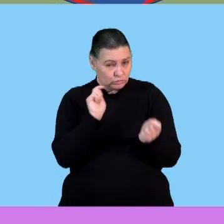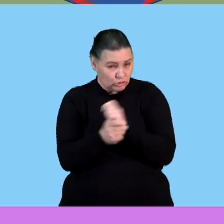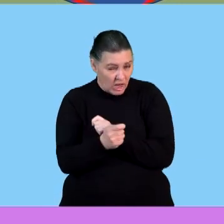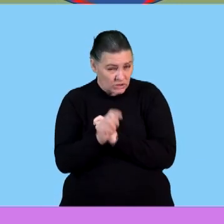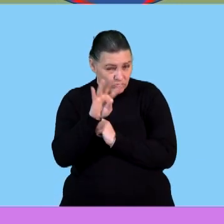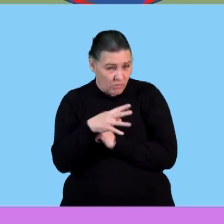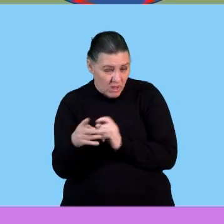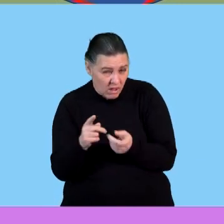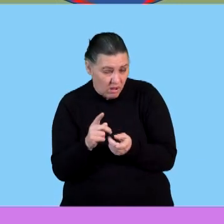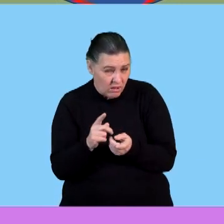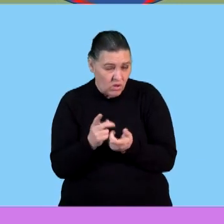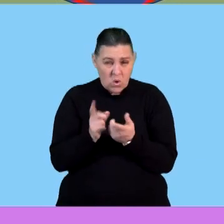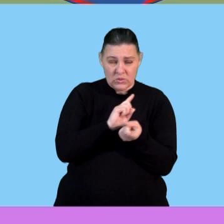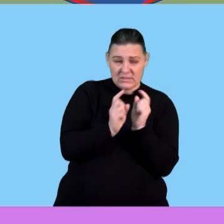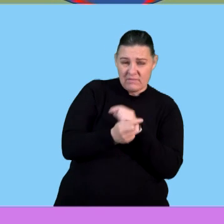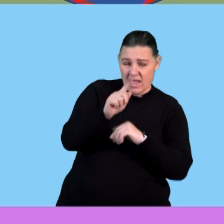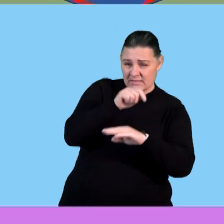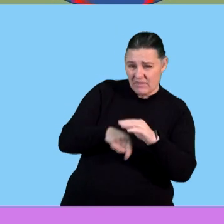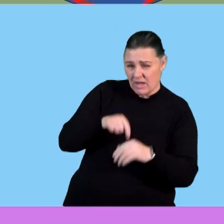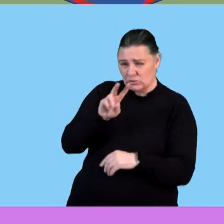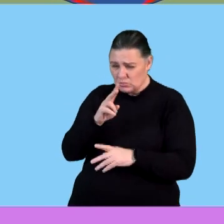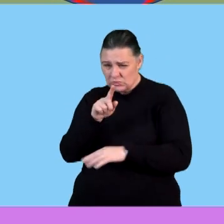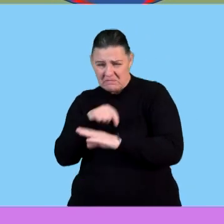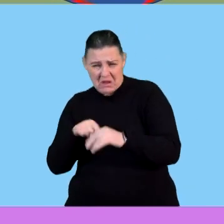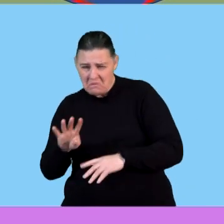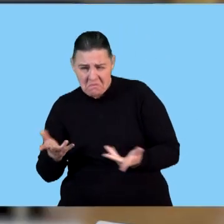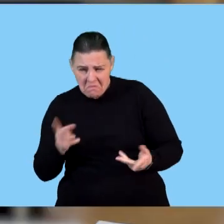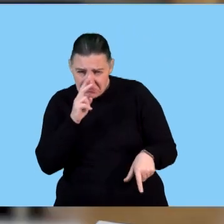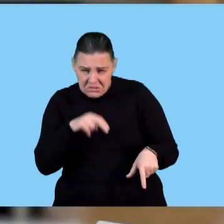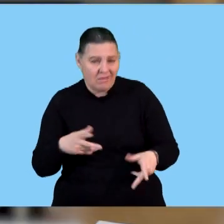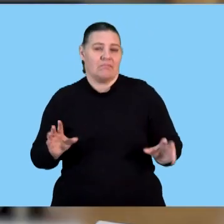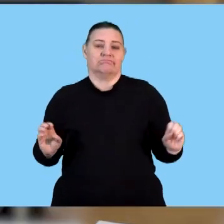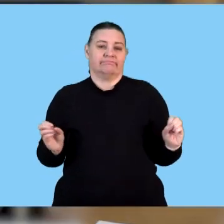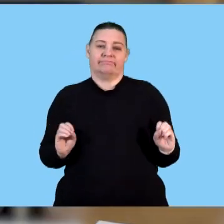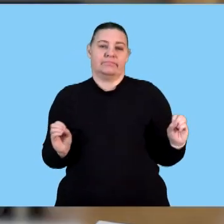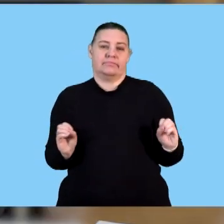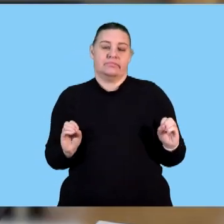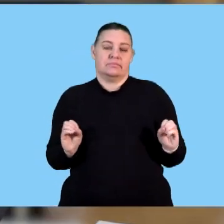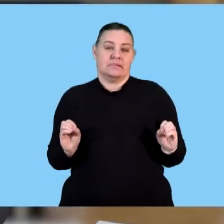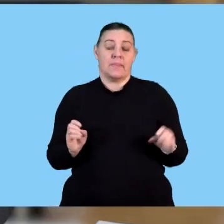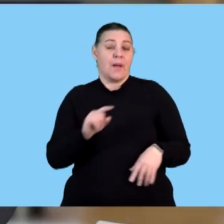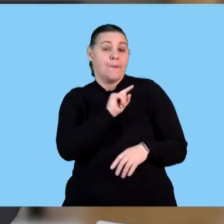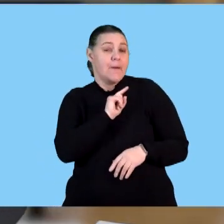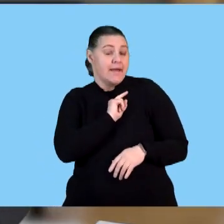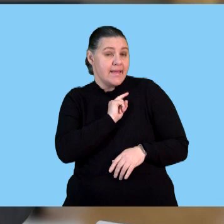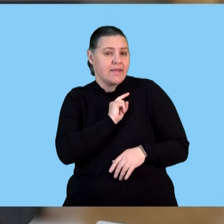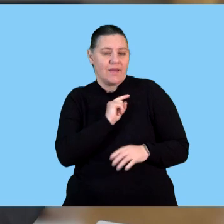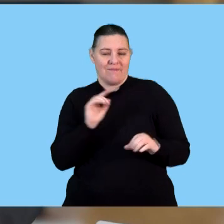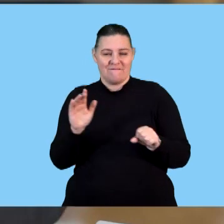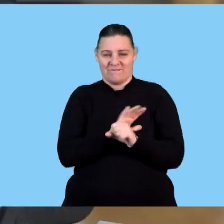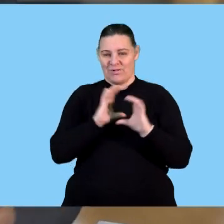formula? Do I need to divide by 2 or divide by 4, something like that? Not necessary here because we've got a full